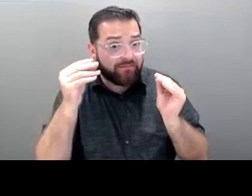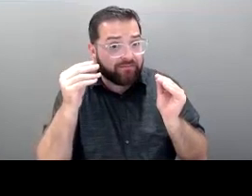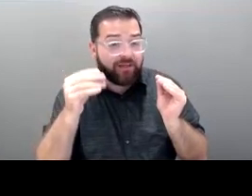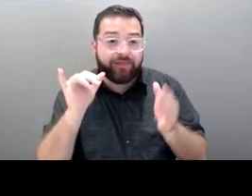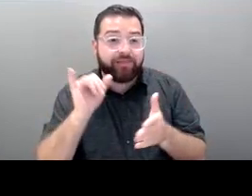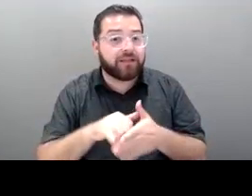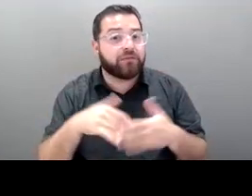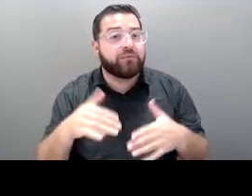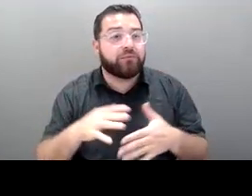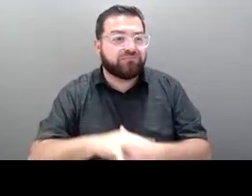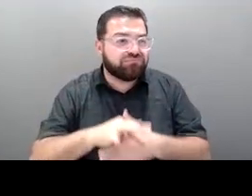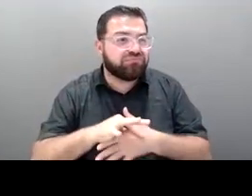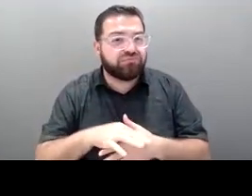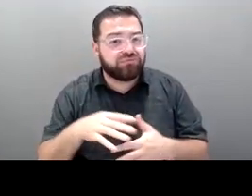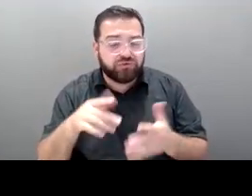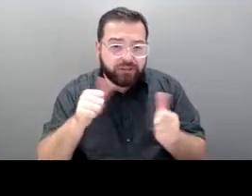juicy area of exploration.